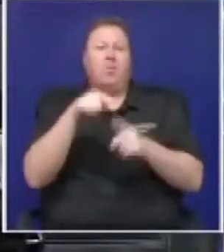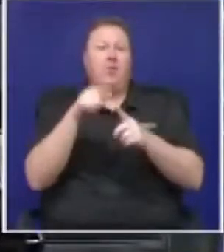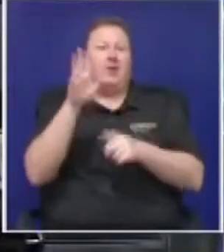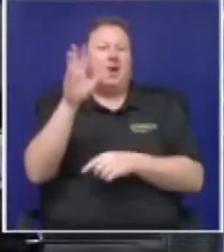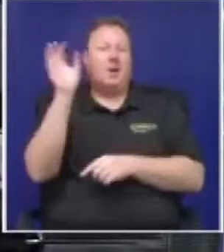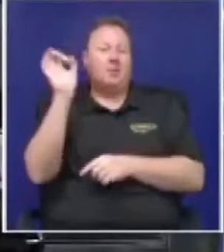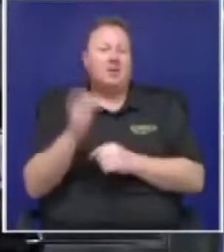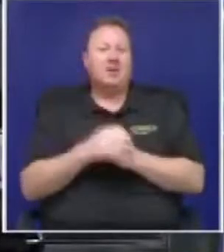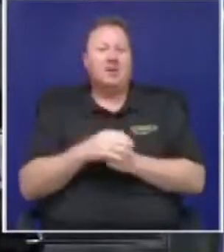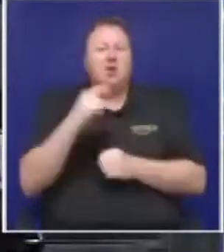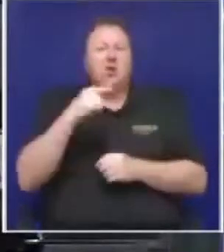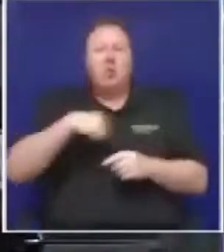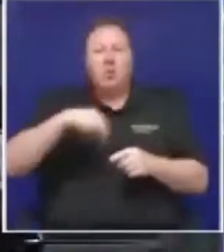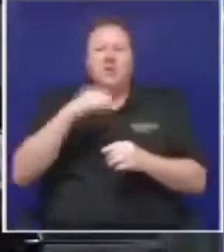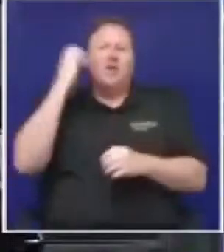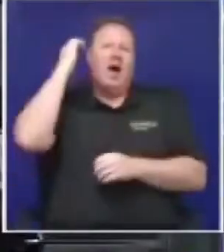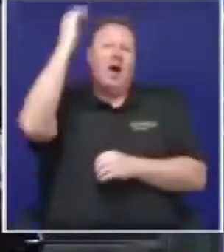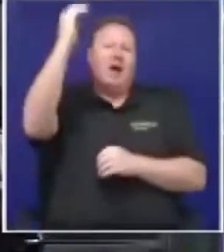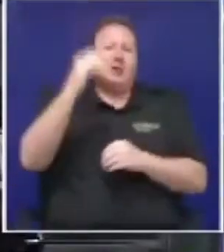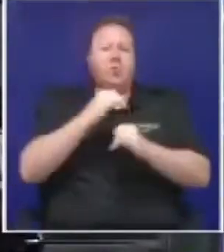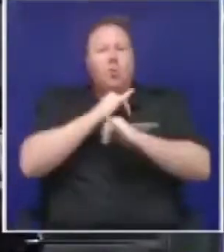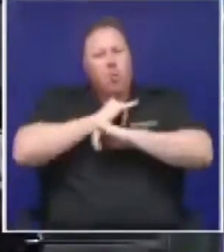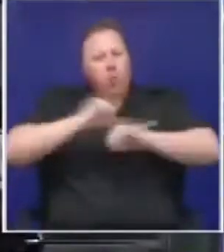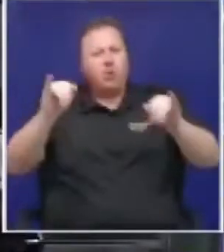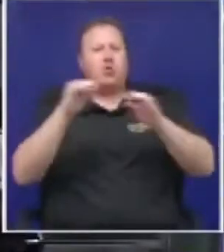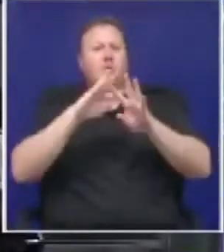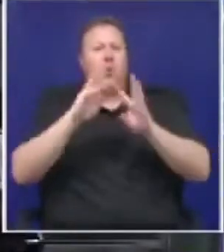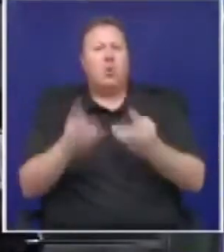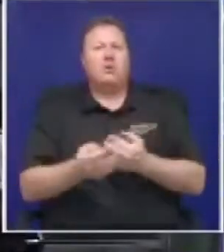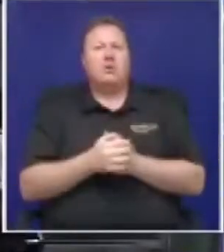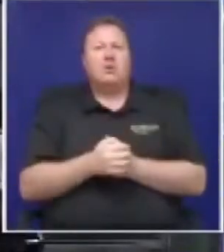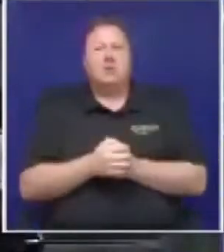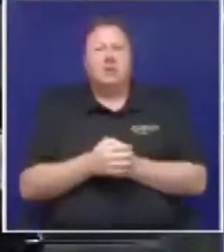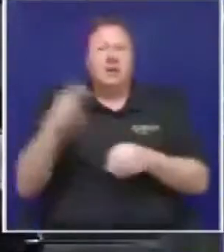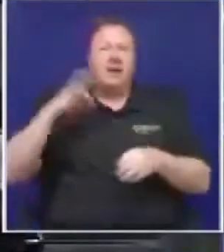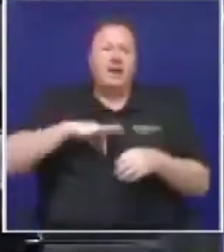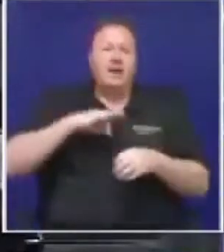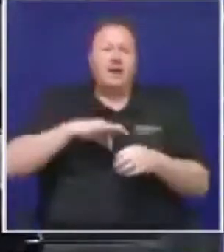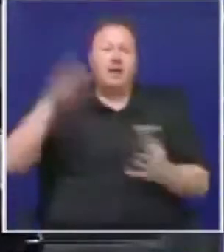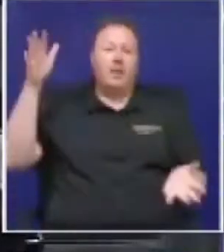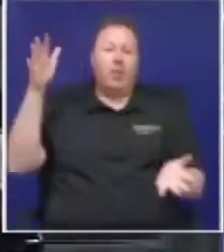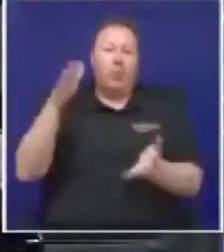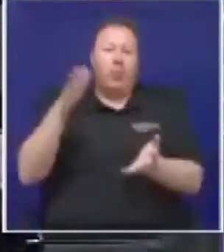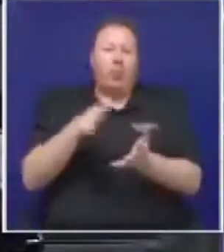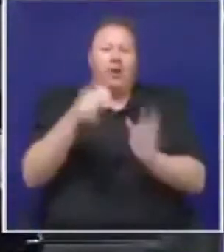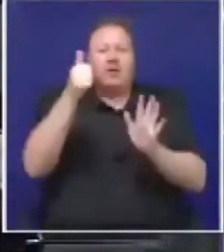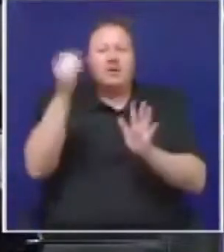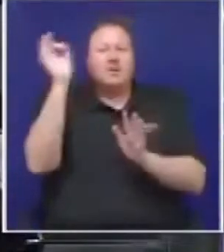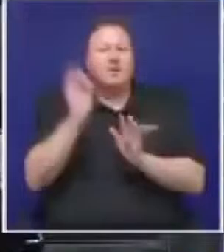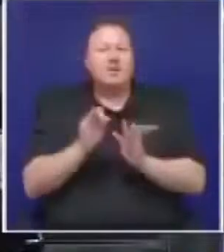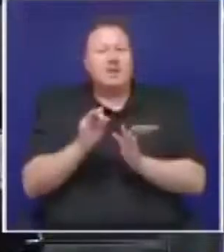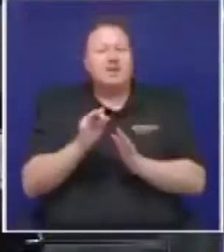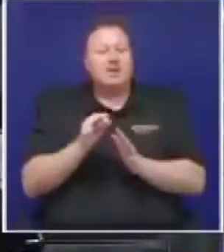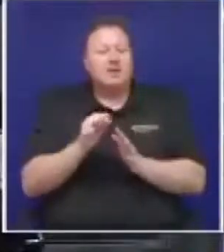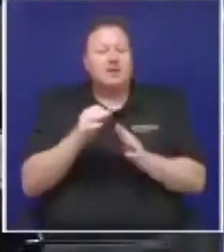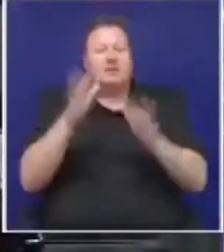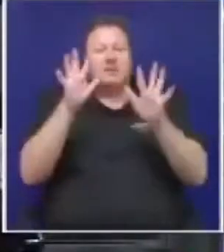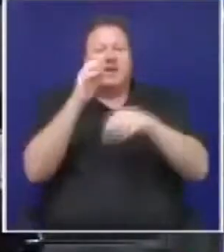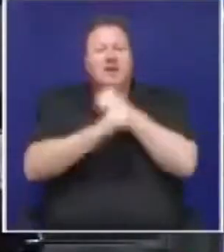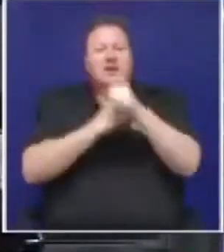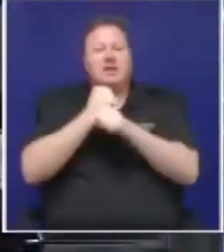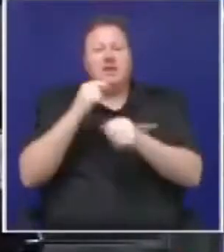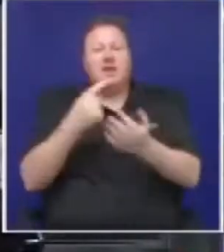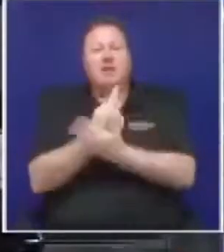officially the highest and worst in the world. While per capita income has declined by more than 6% over the last decade, and all